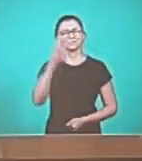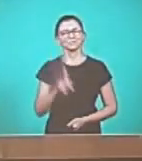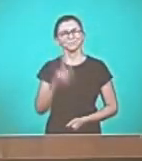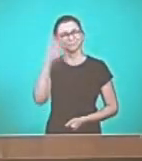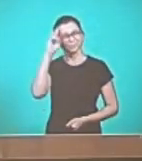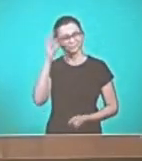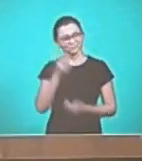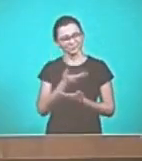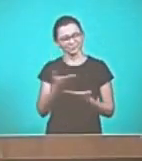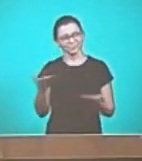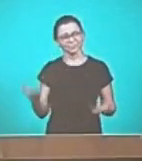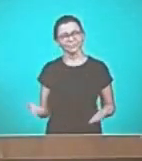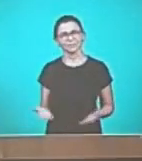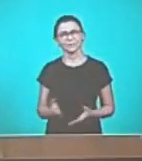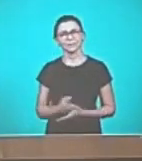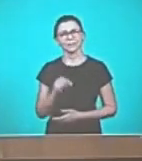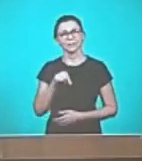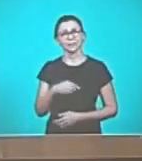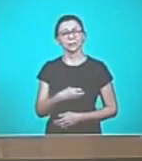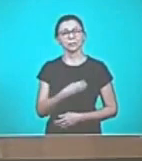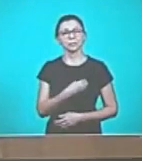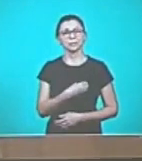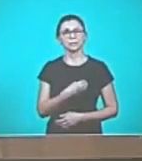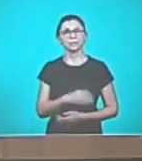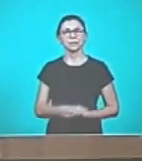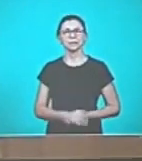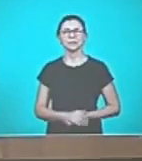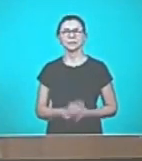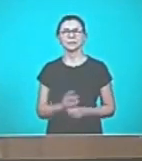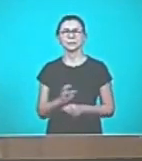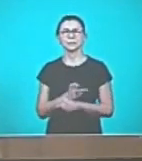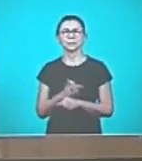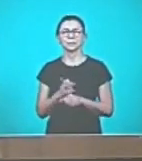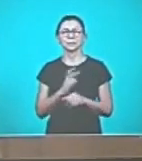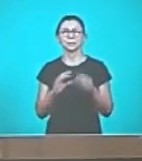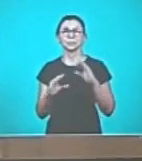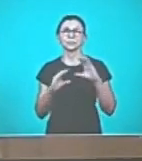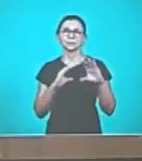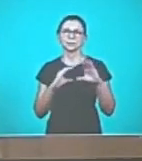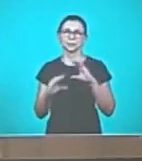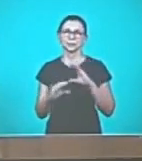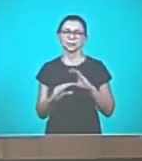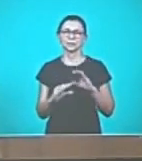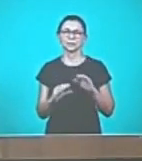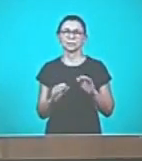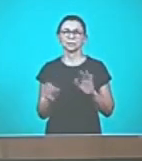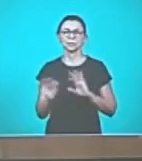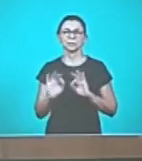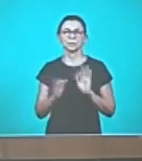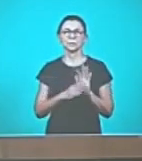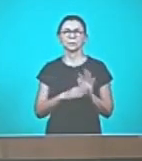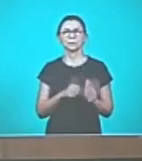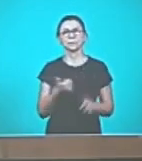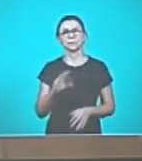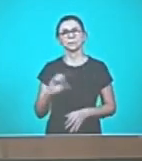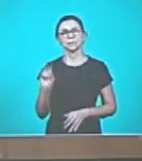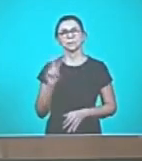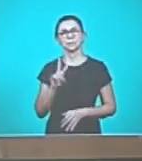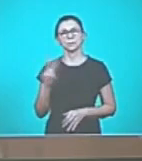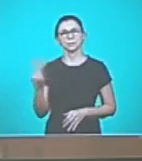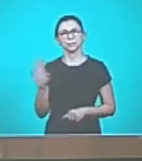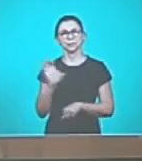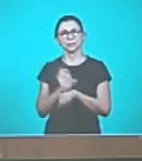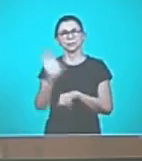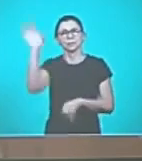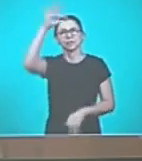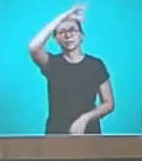Brethren, peace of the Lord. We're speaking here in our center of communication in Vila Velha, the